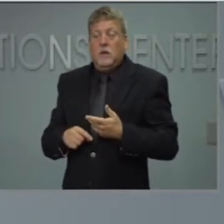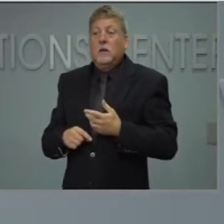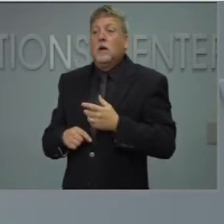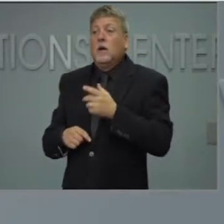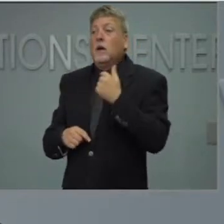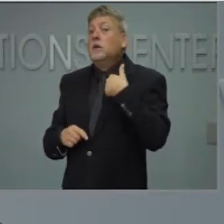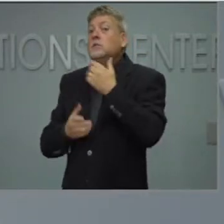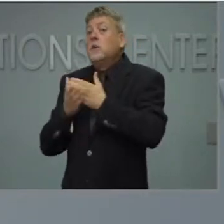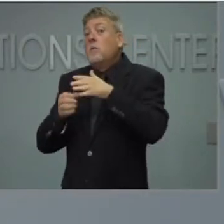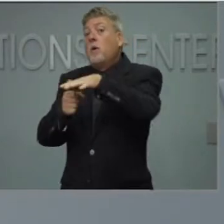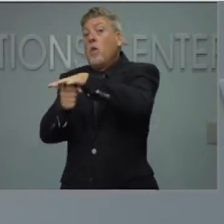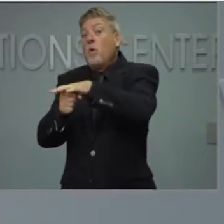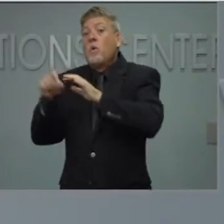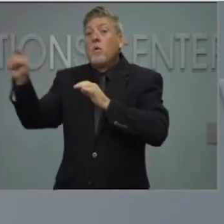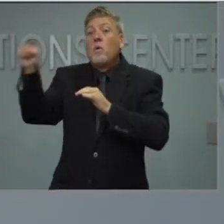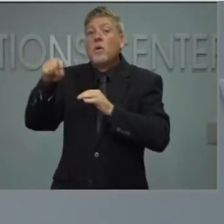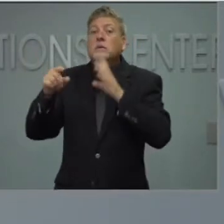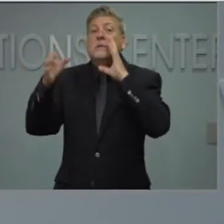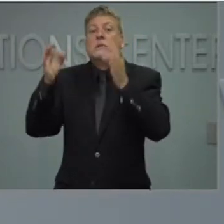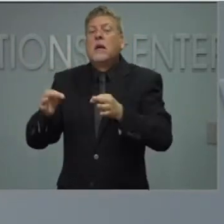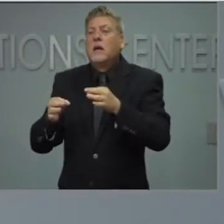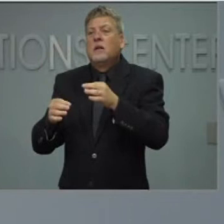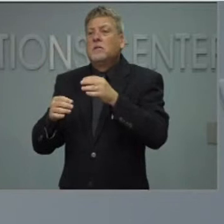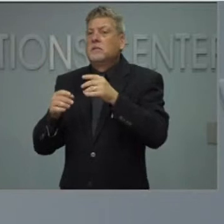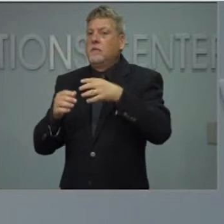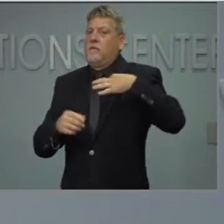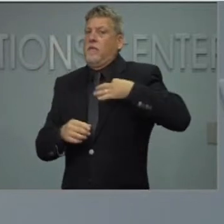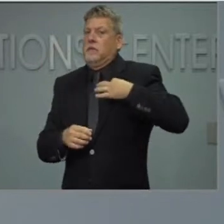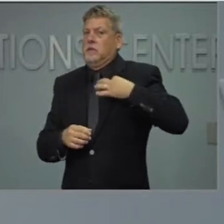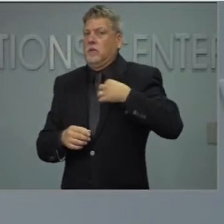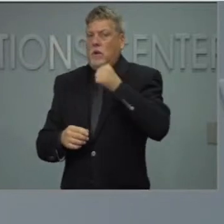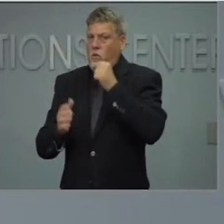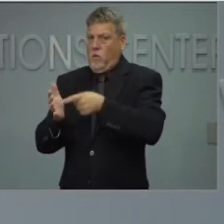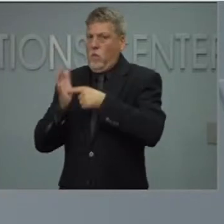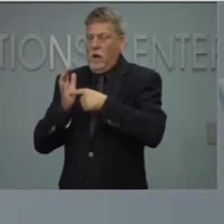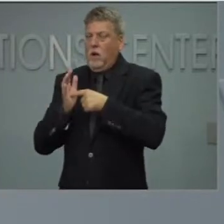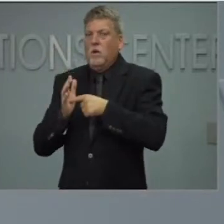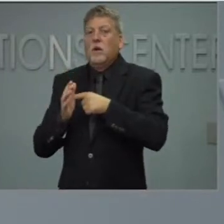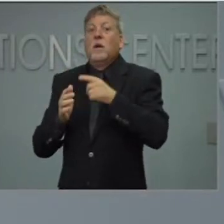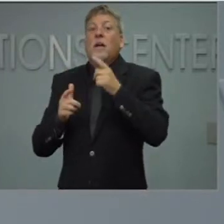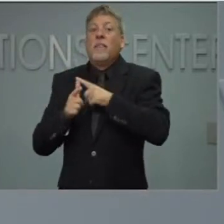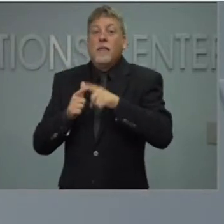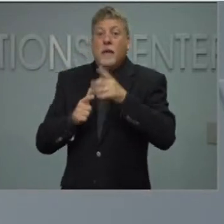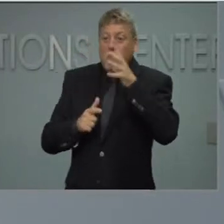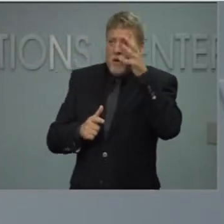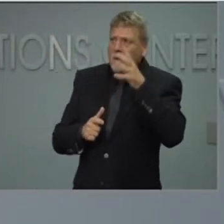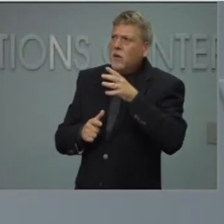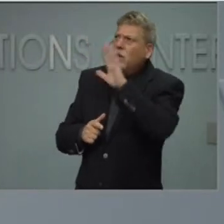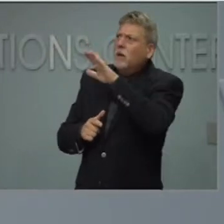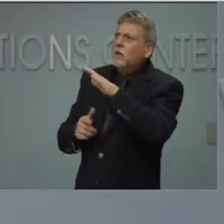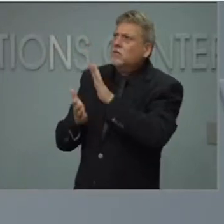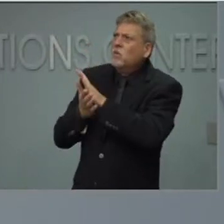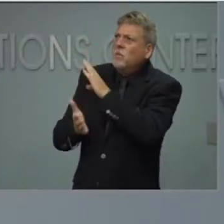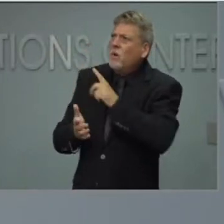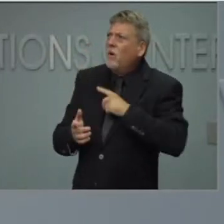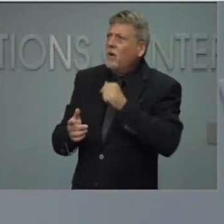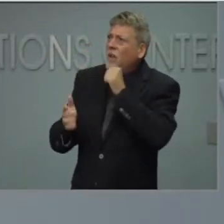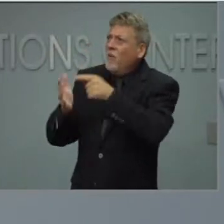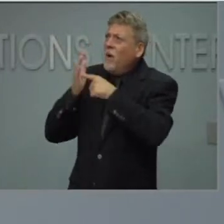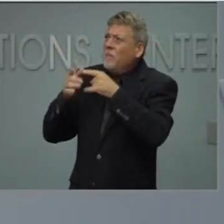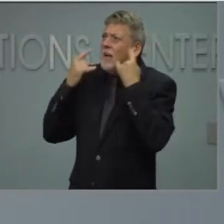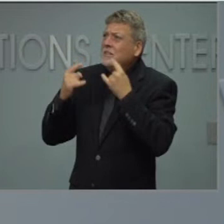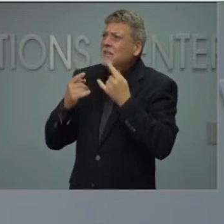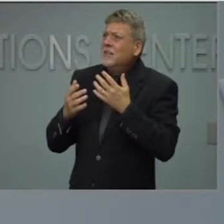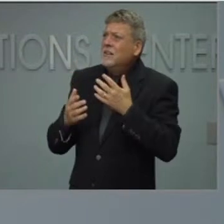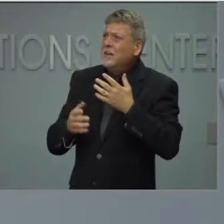voluntary, who say they feel that, the school board is not putting safety first. They're disappointed. So do